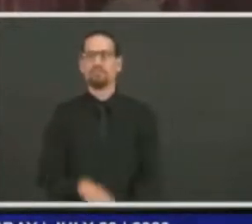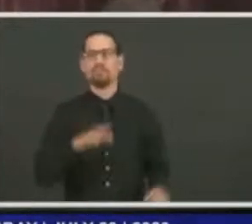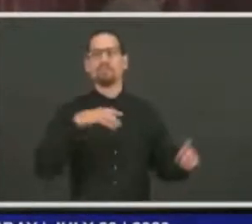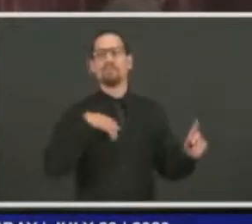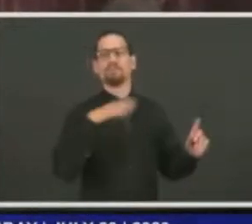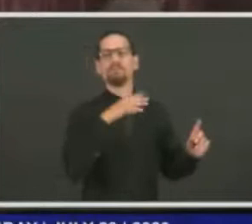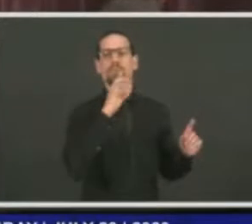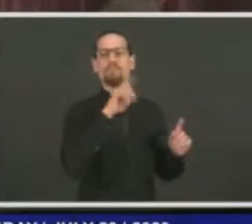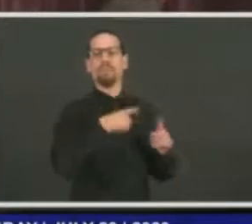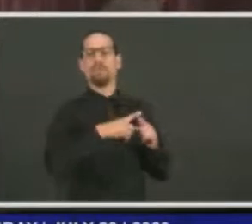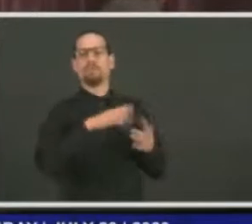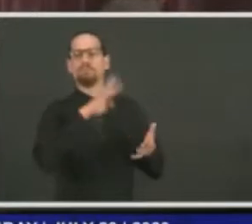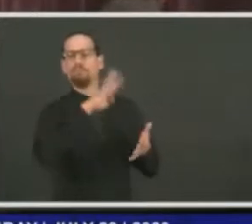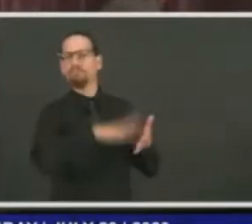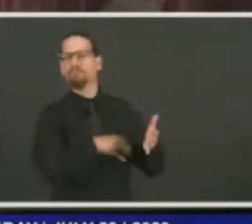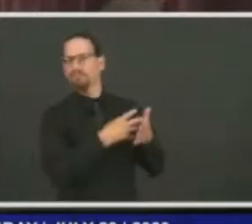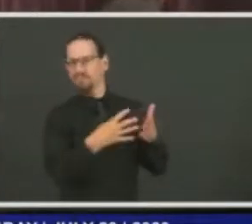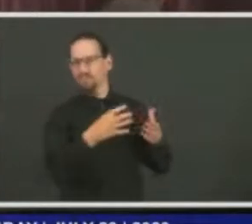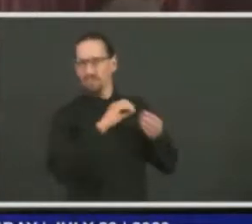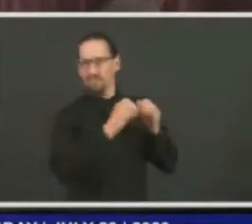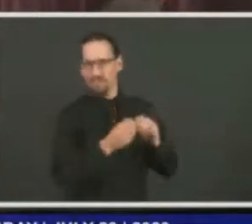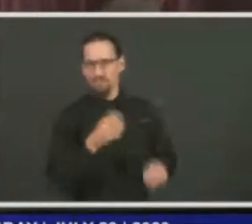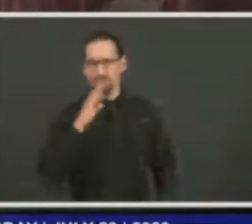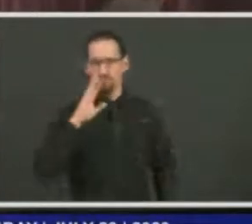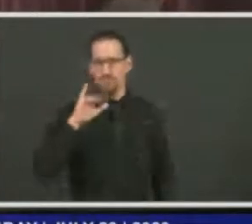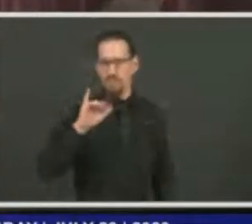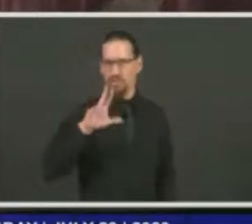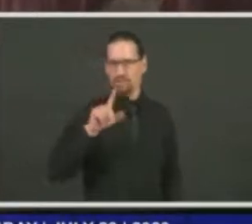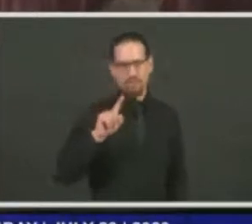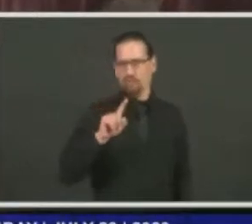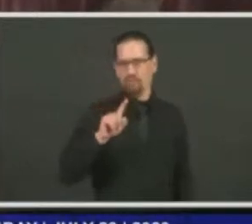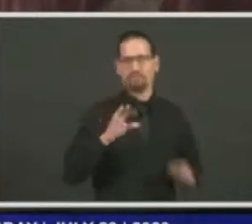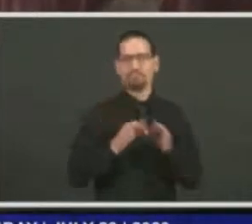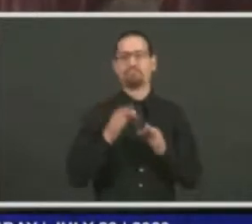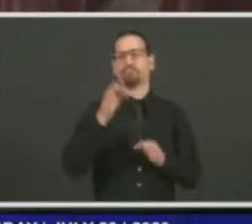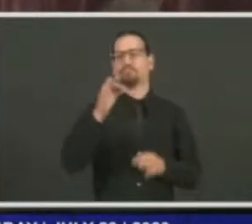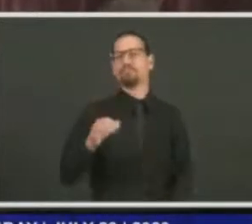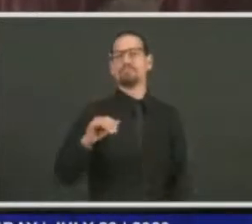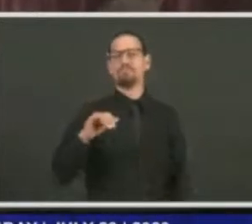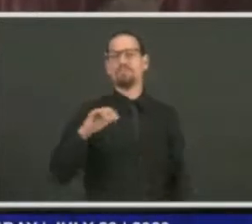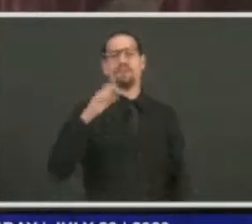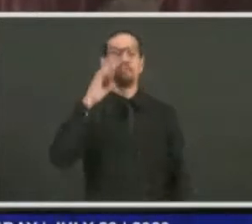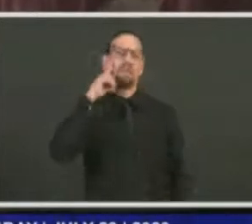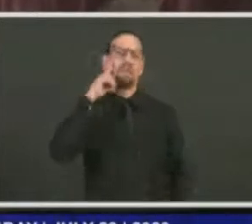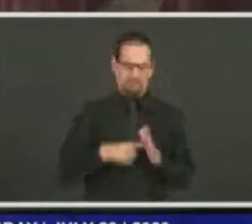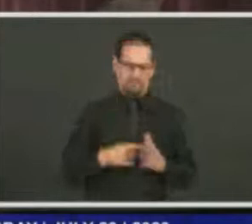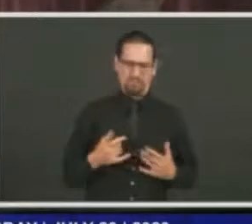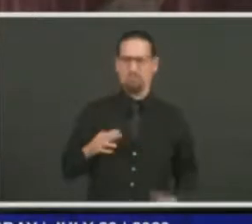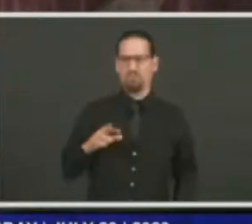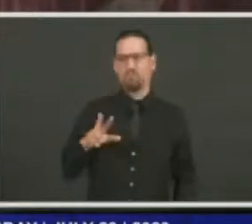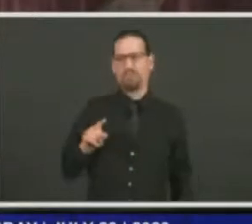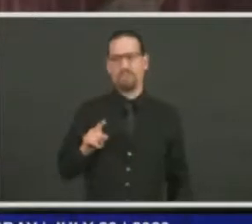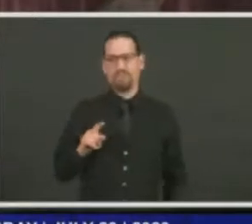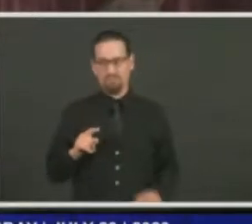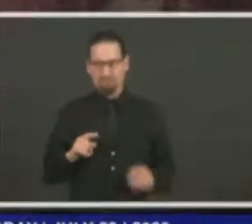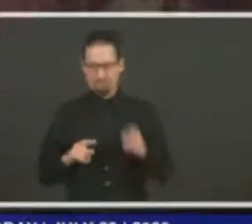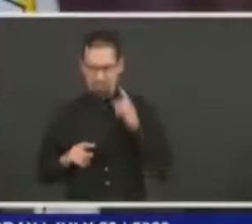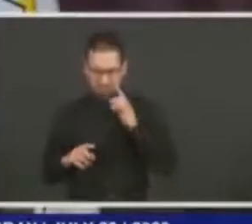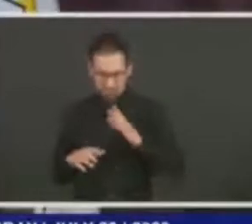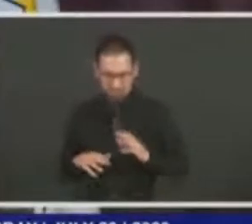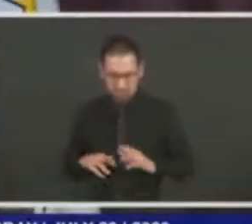July 31st, if it was August 31st, would we be able to move into full in-person learning given the current situation that the state